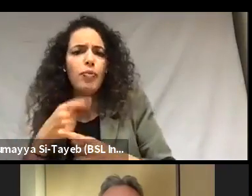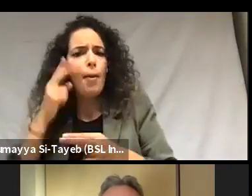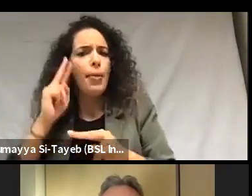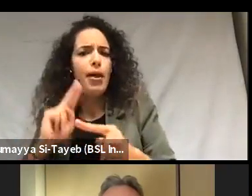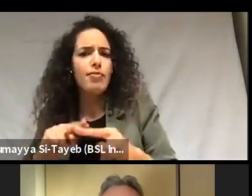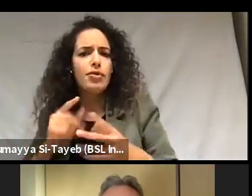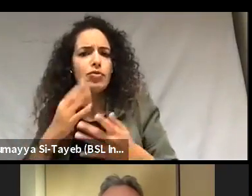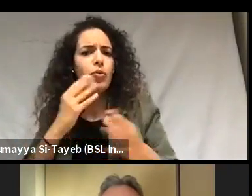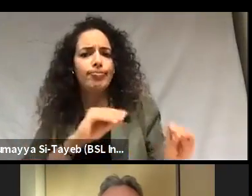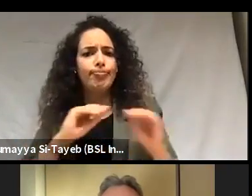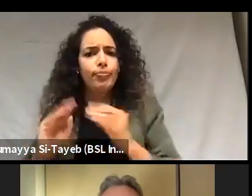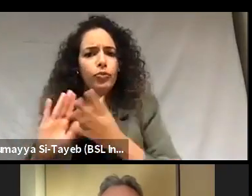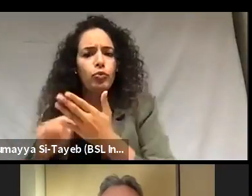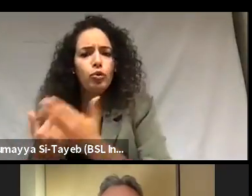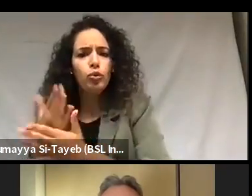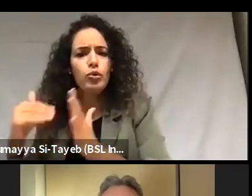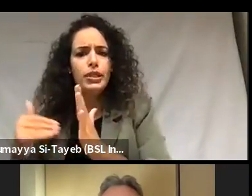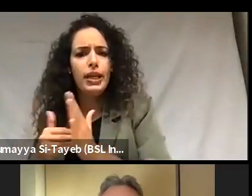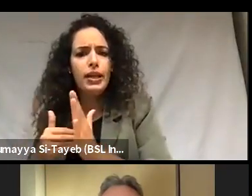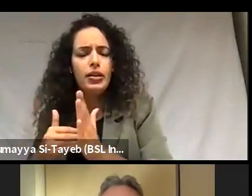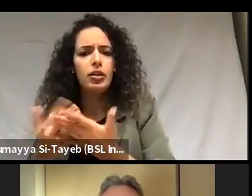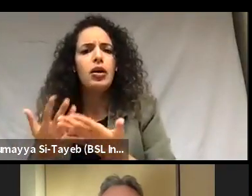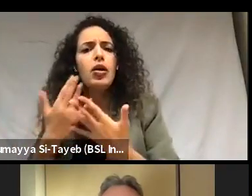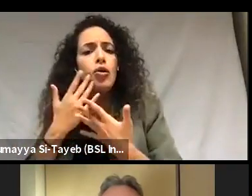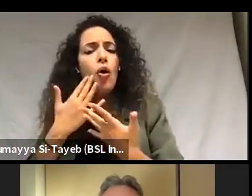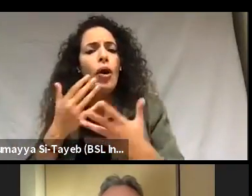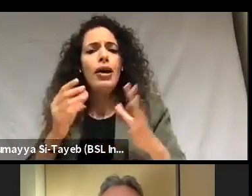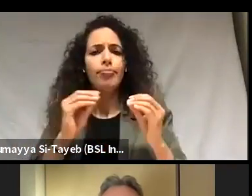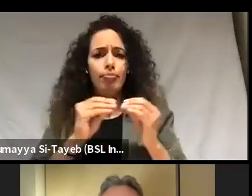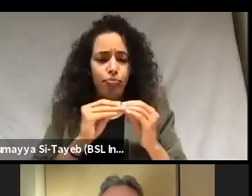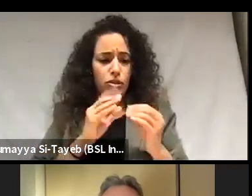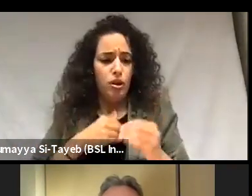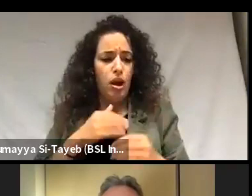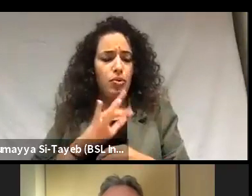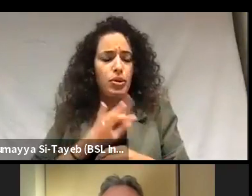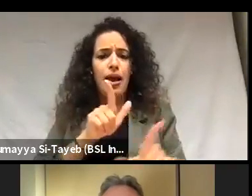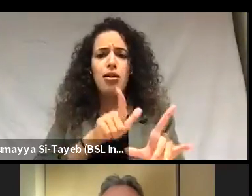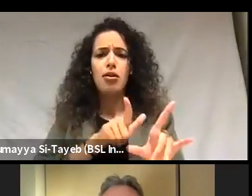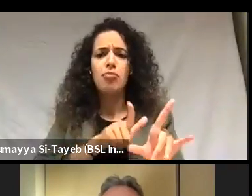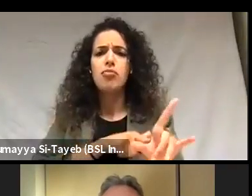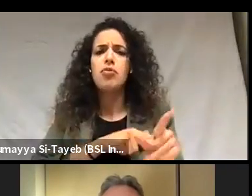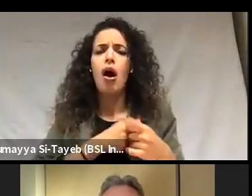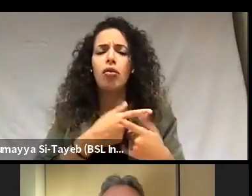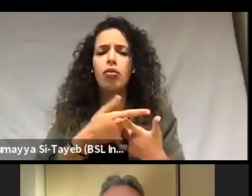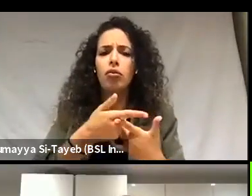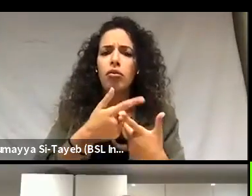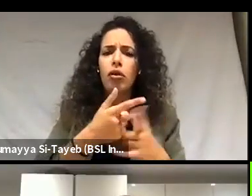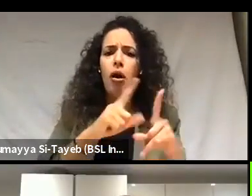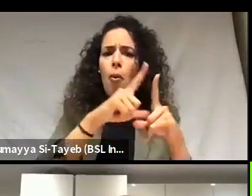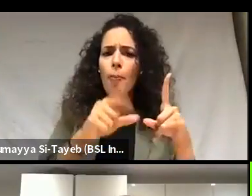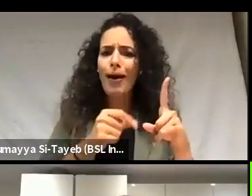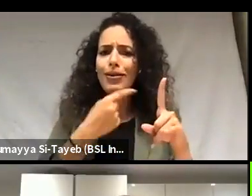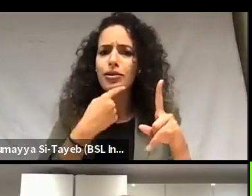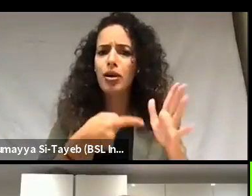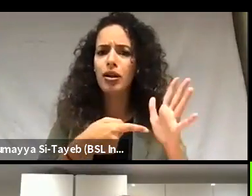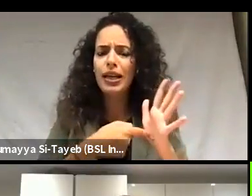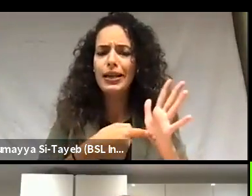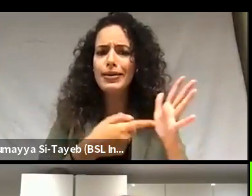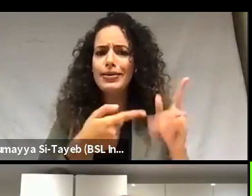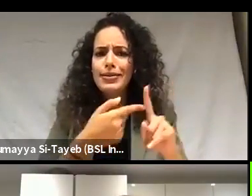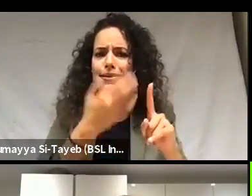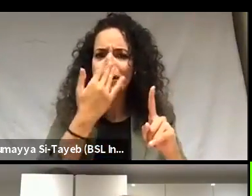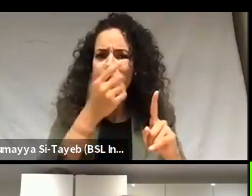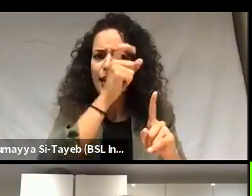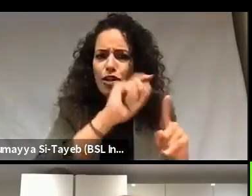an incident not far from where I was in Bristol, where a young Pakistani teenager was held on the ground in a swastika carved